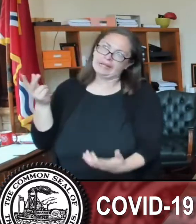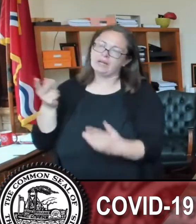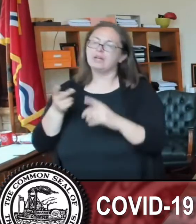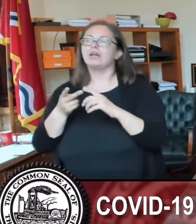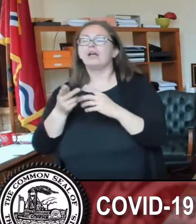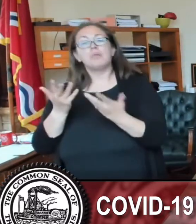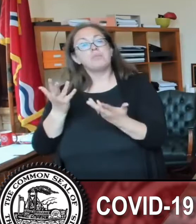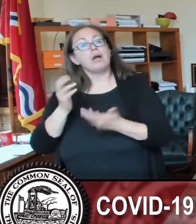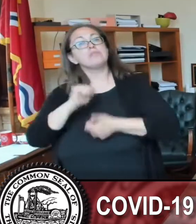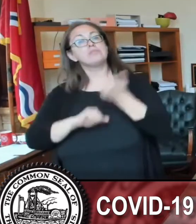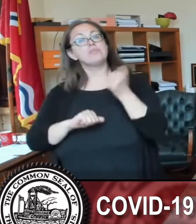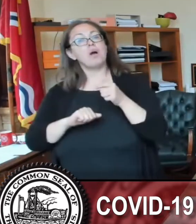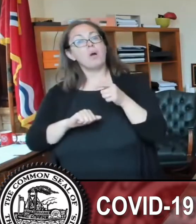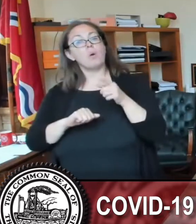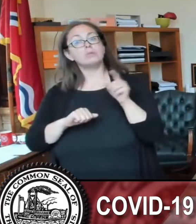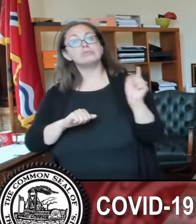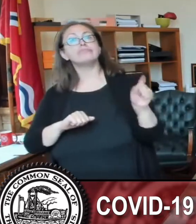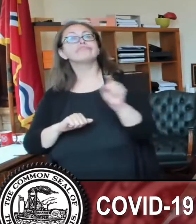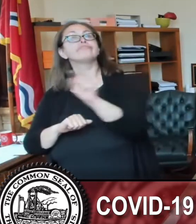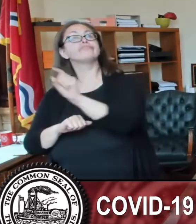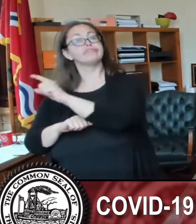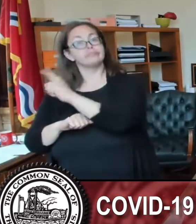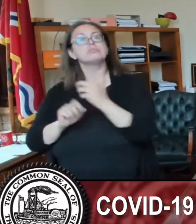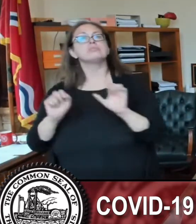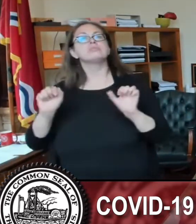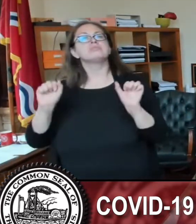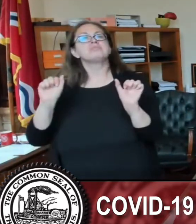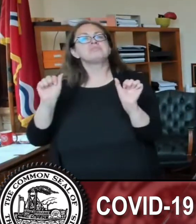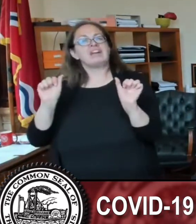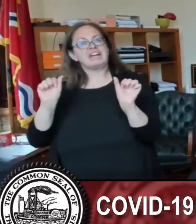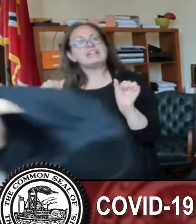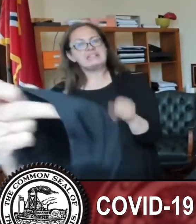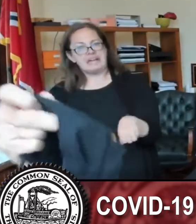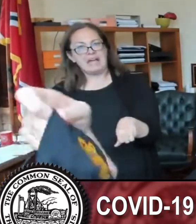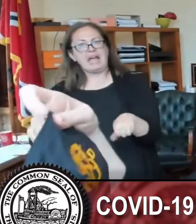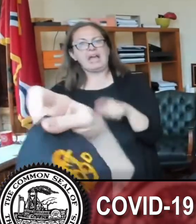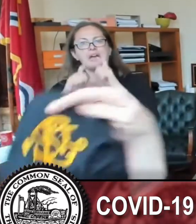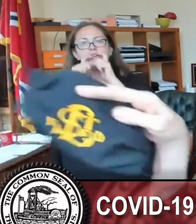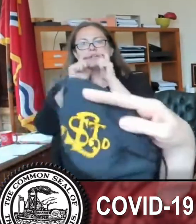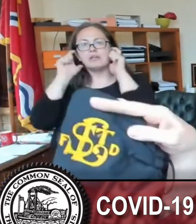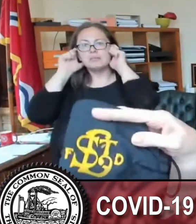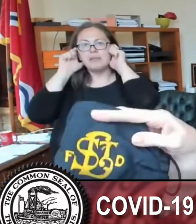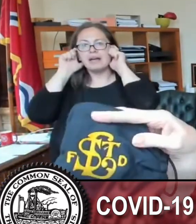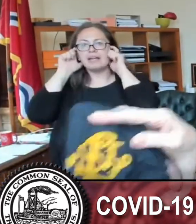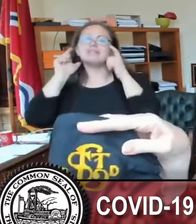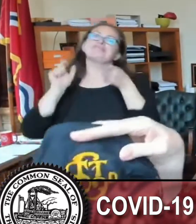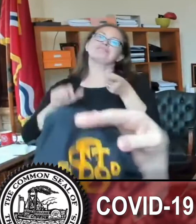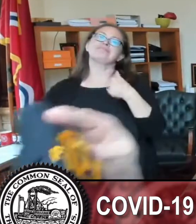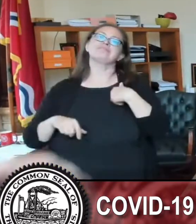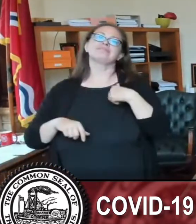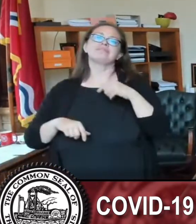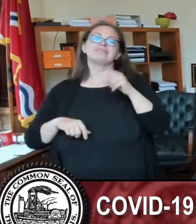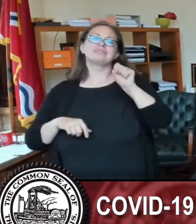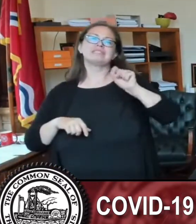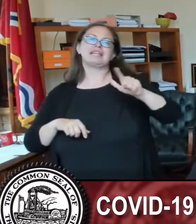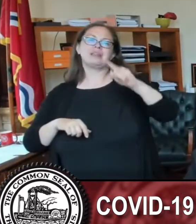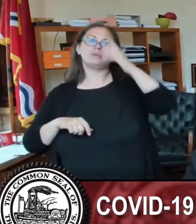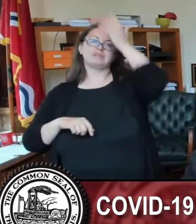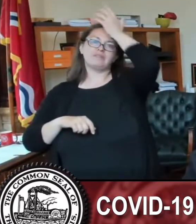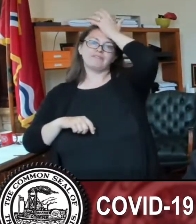But most places that you go, you can wear your mask. This is my St. Louis Fire Department